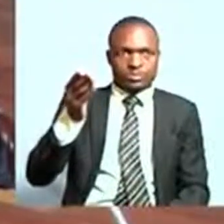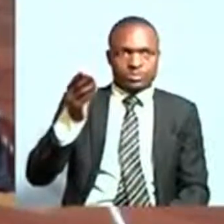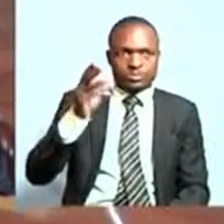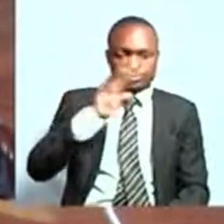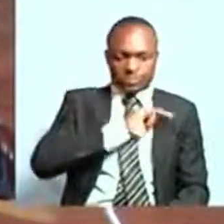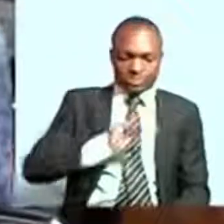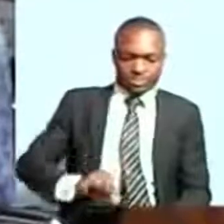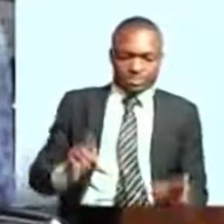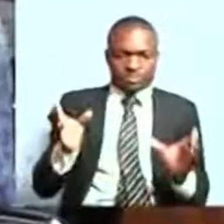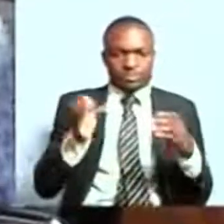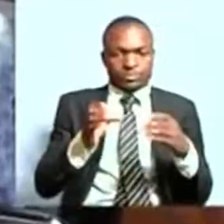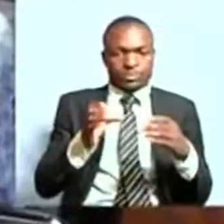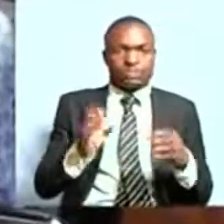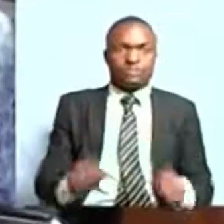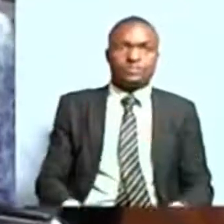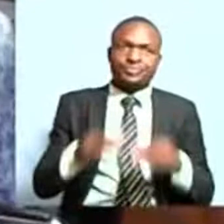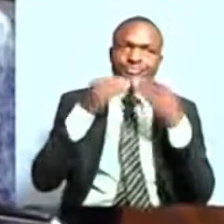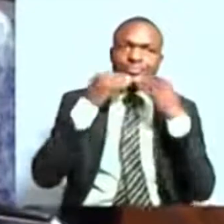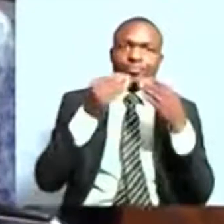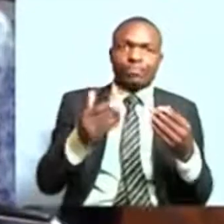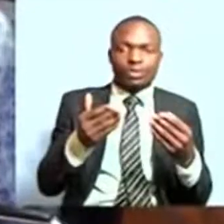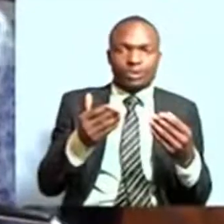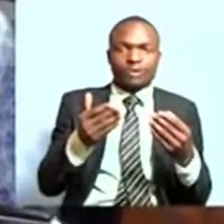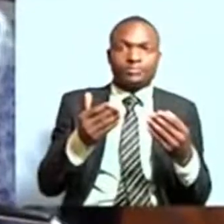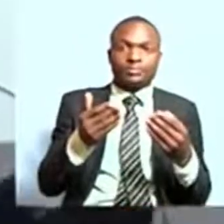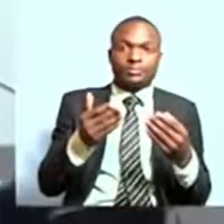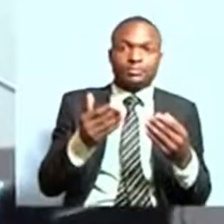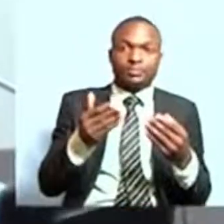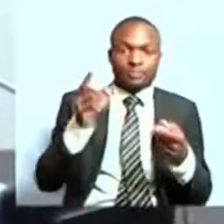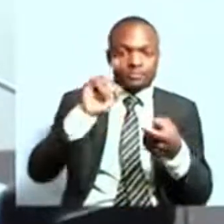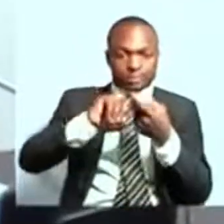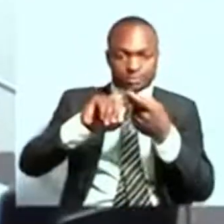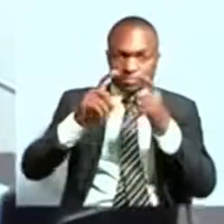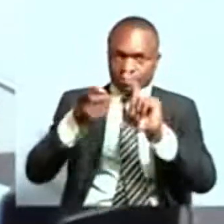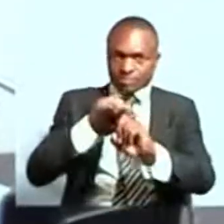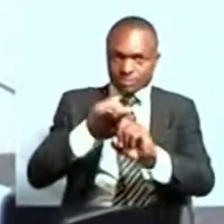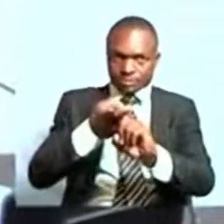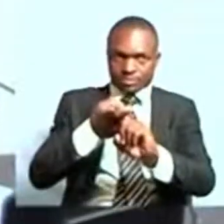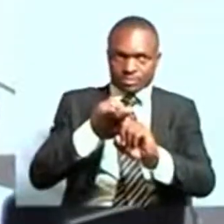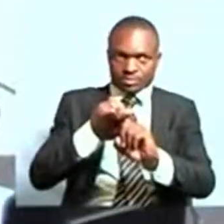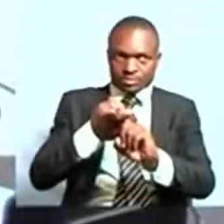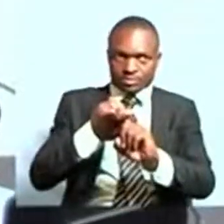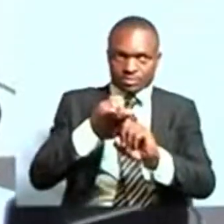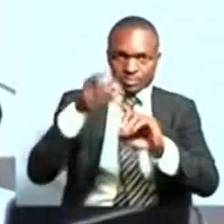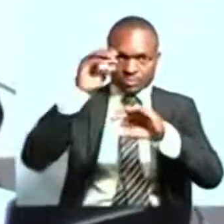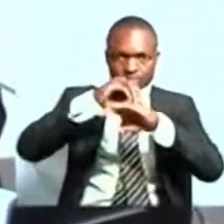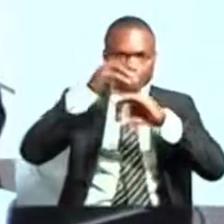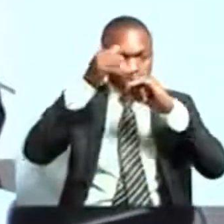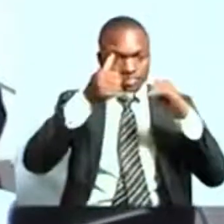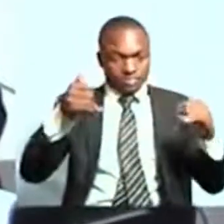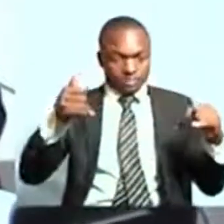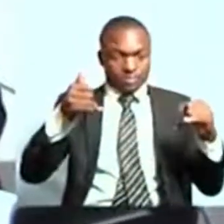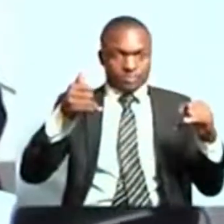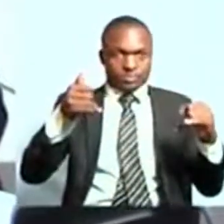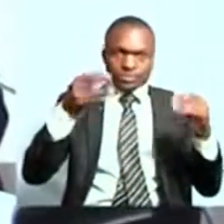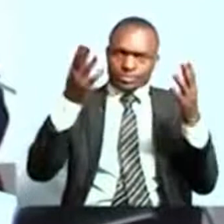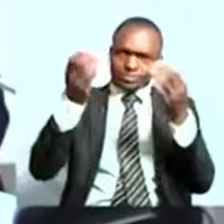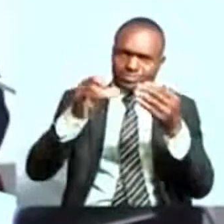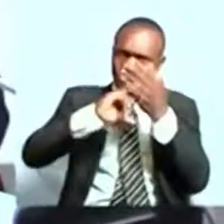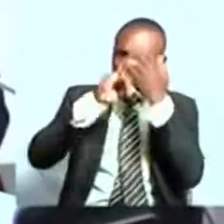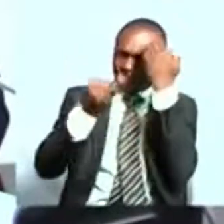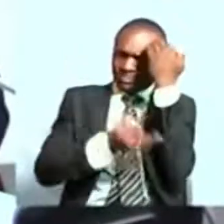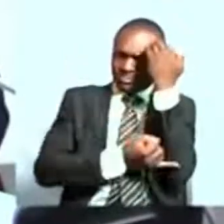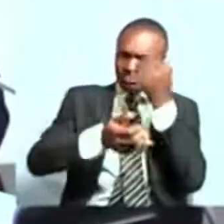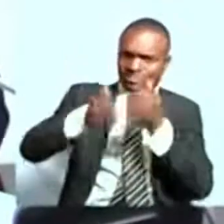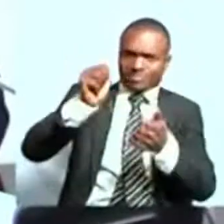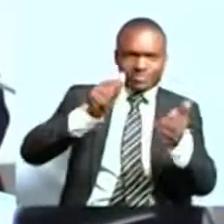committee. Thank you so much. Our colleagues who are virtually attending this meeting, do you want to introduce